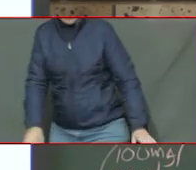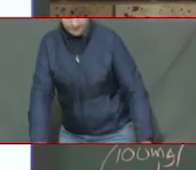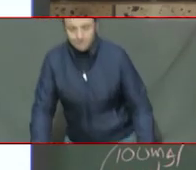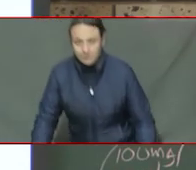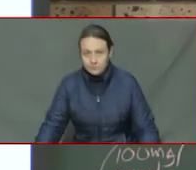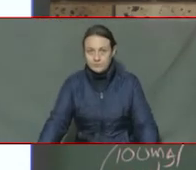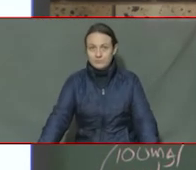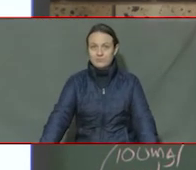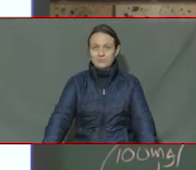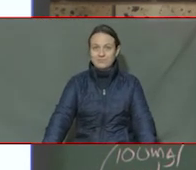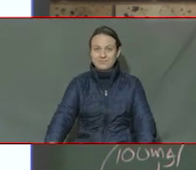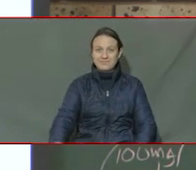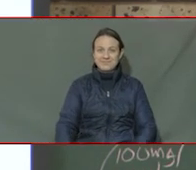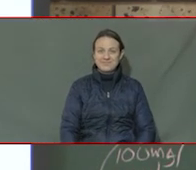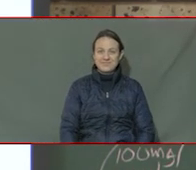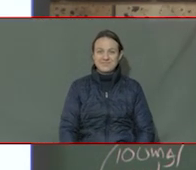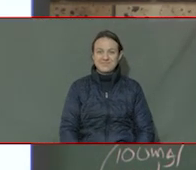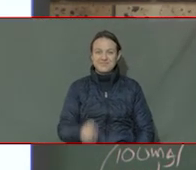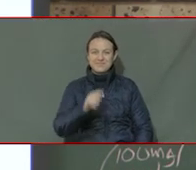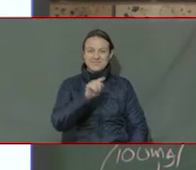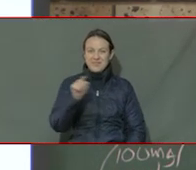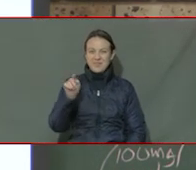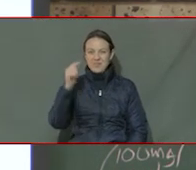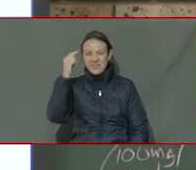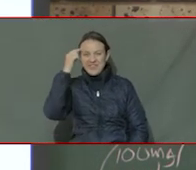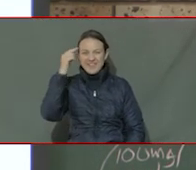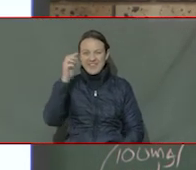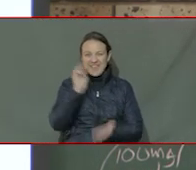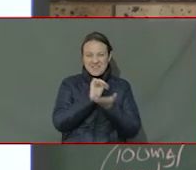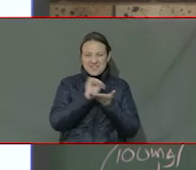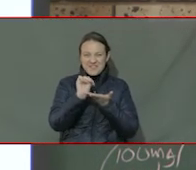What do you think must the message be?